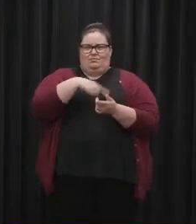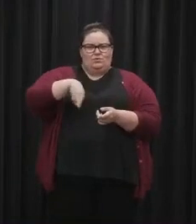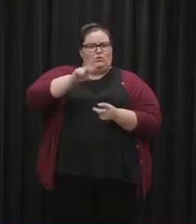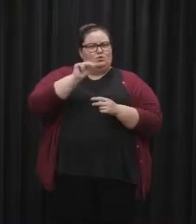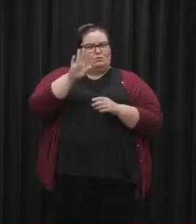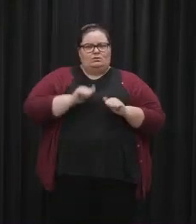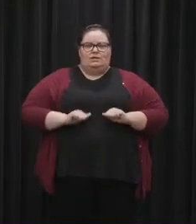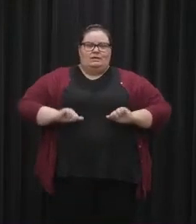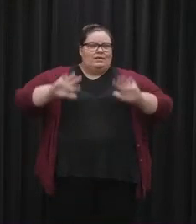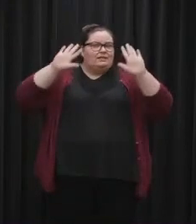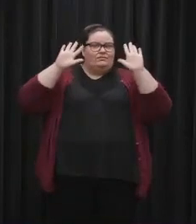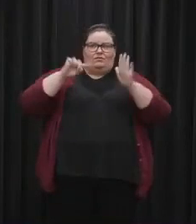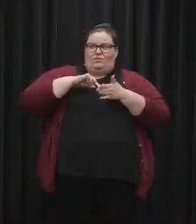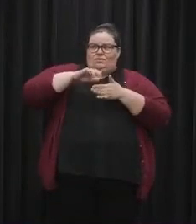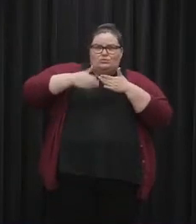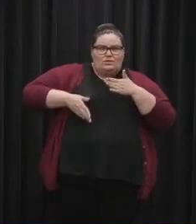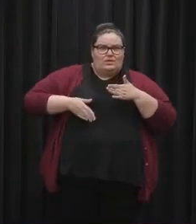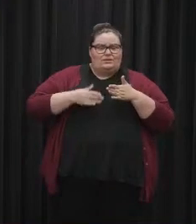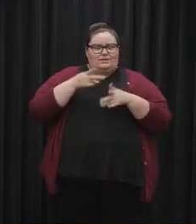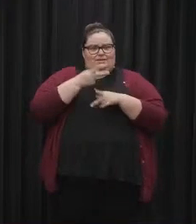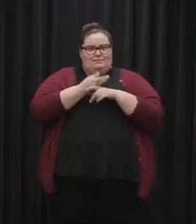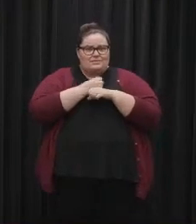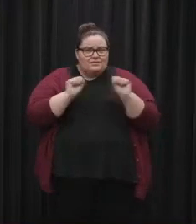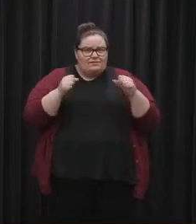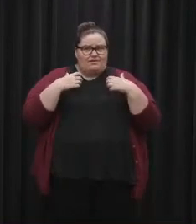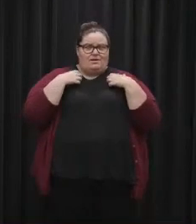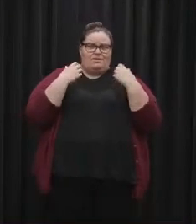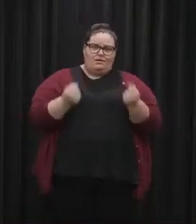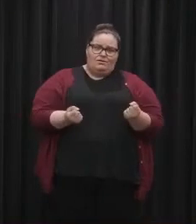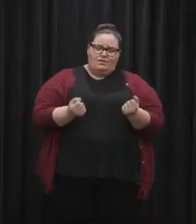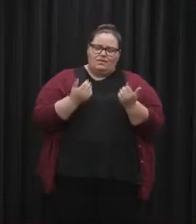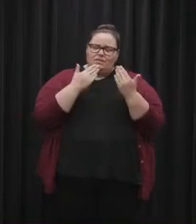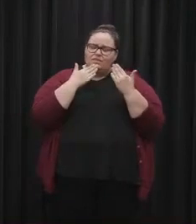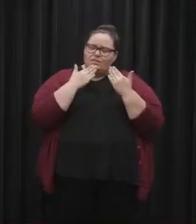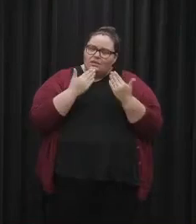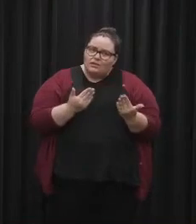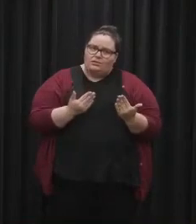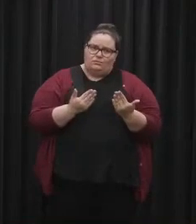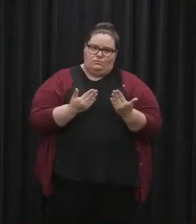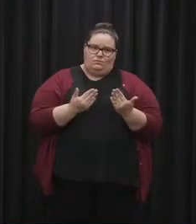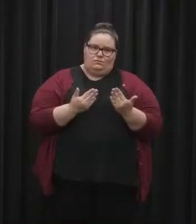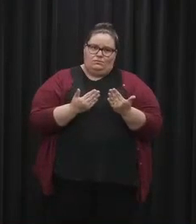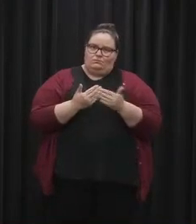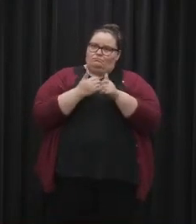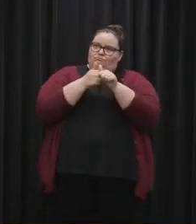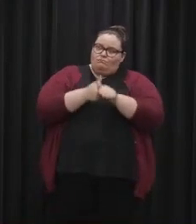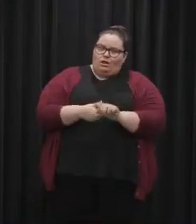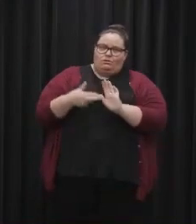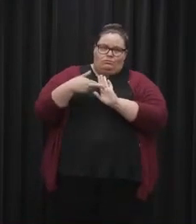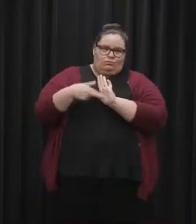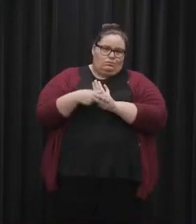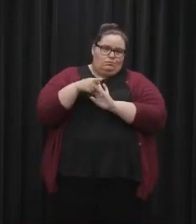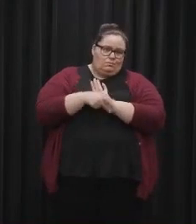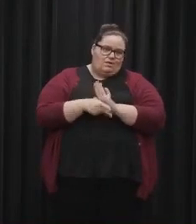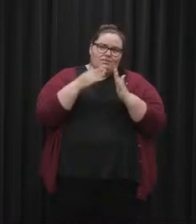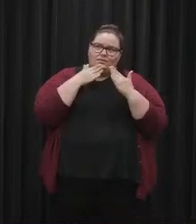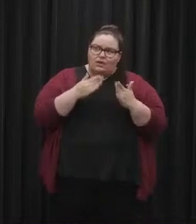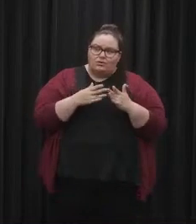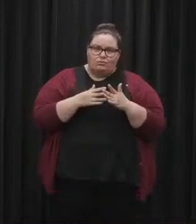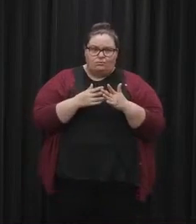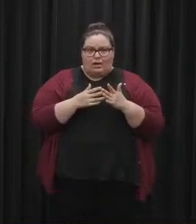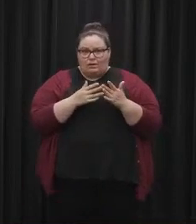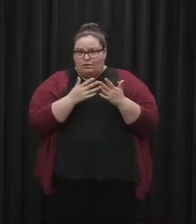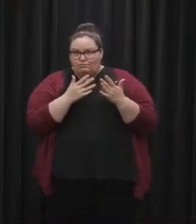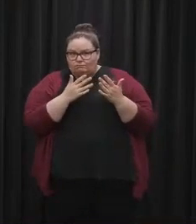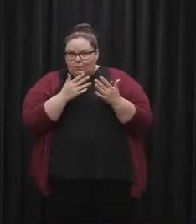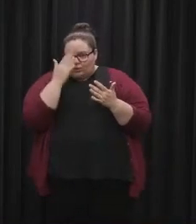everyone is making so that we can all stay safe and healthy. Thank you for doing the right thing, and I am counting on you to continue to do the